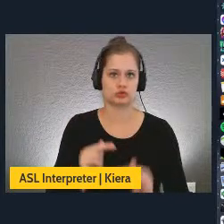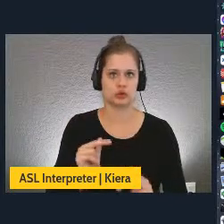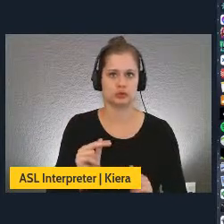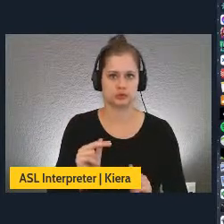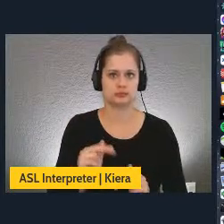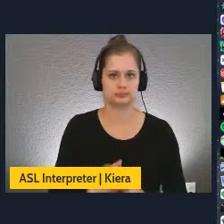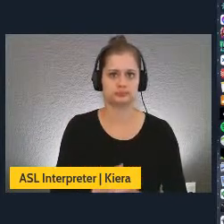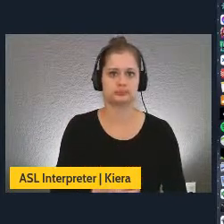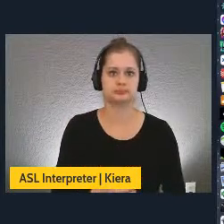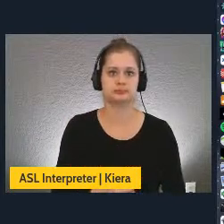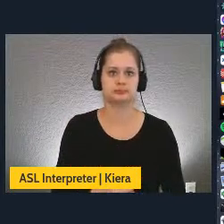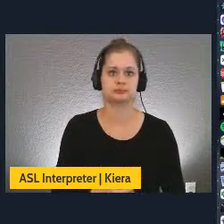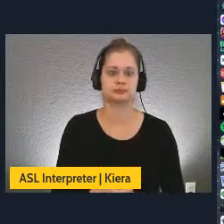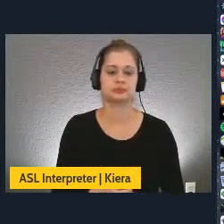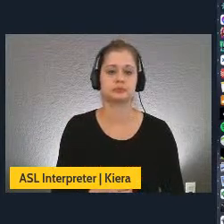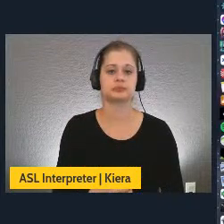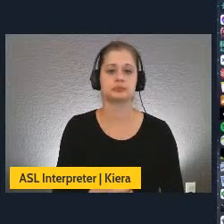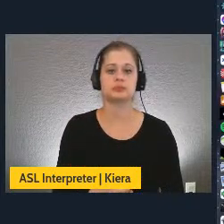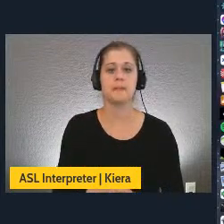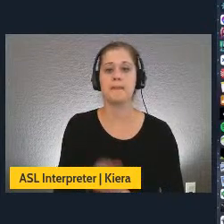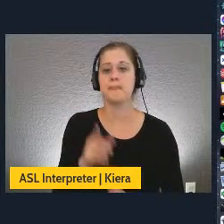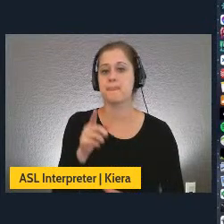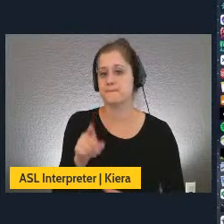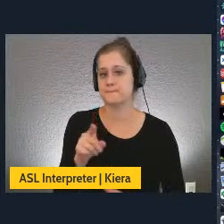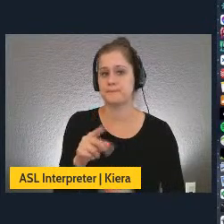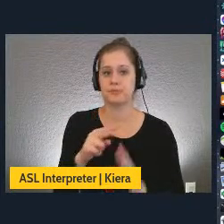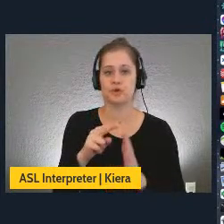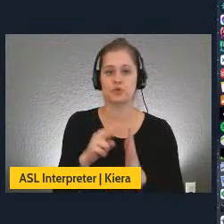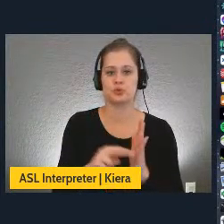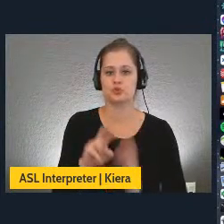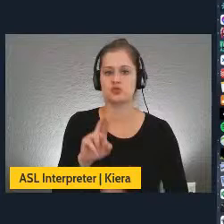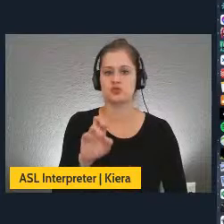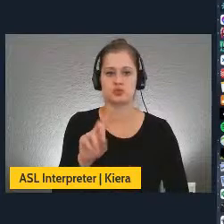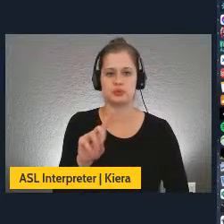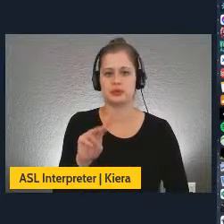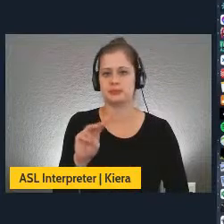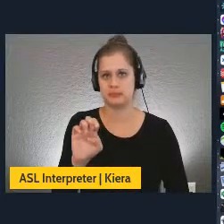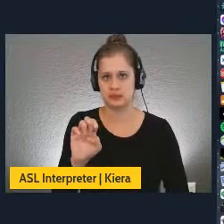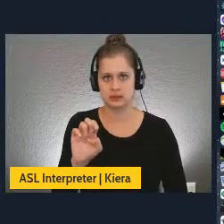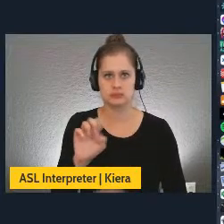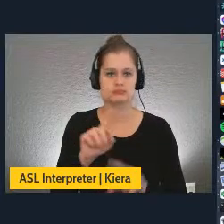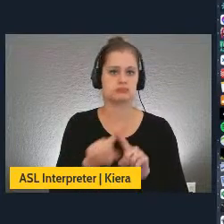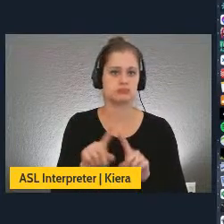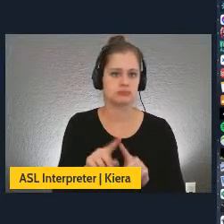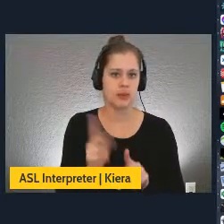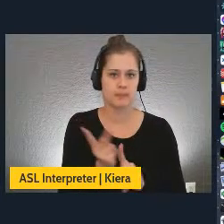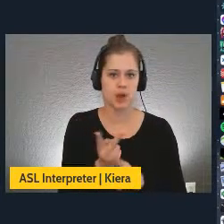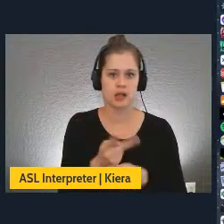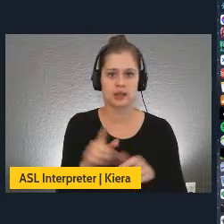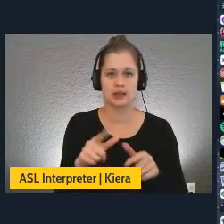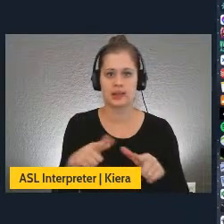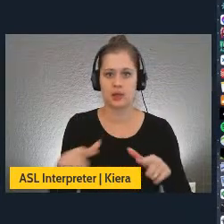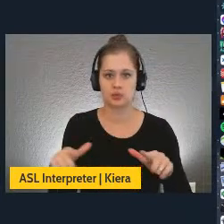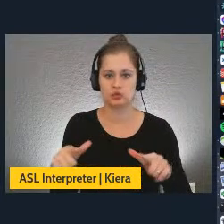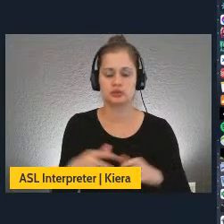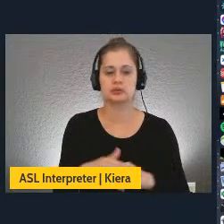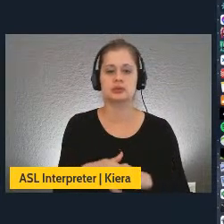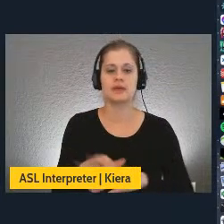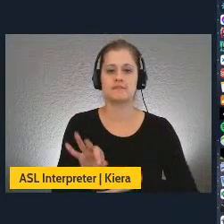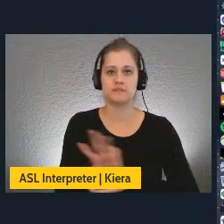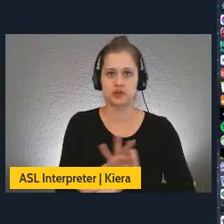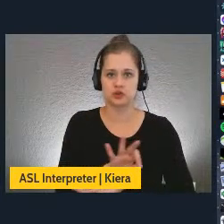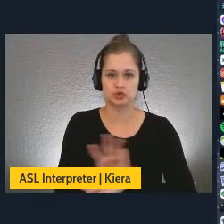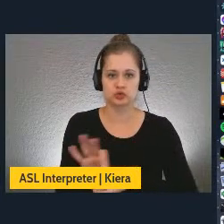So here you can find a README with installation guide for different languages, list of features, some